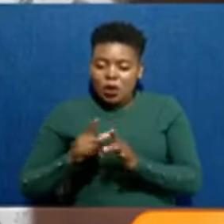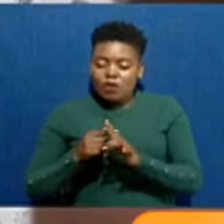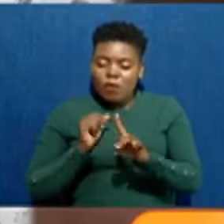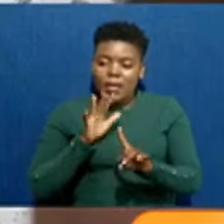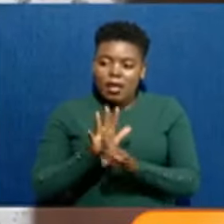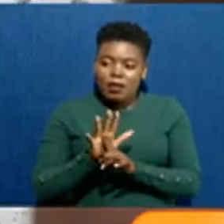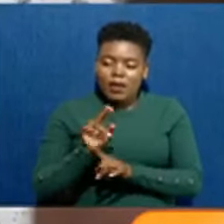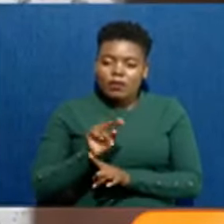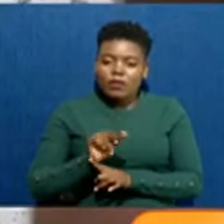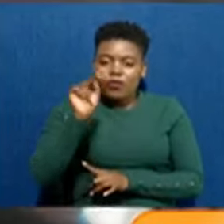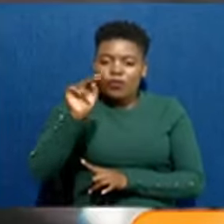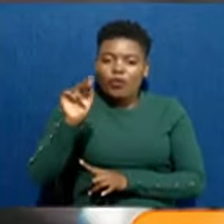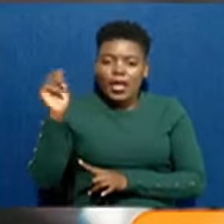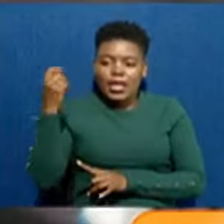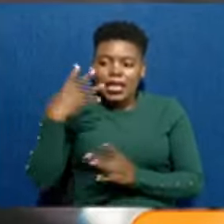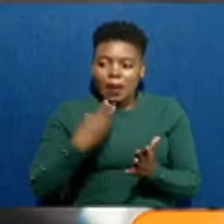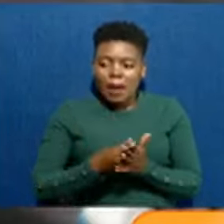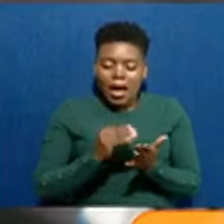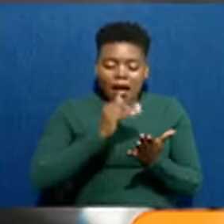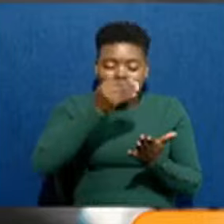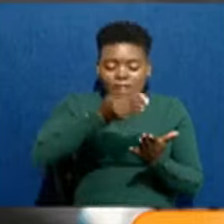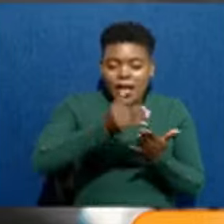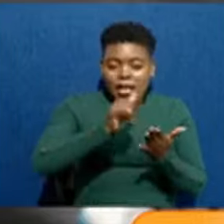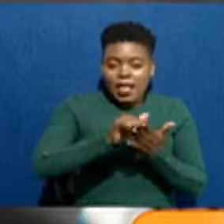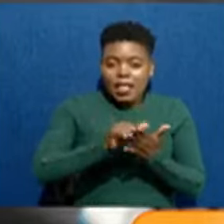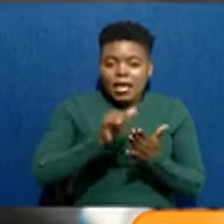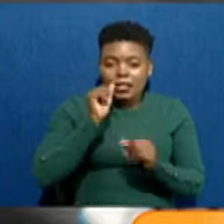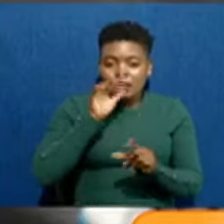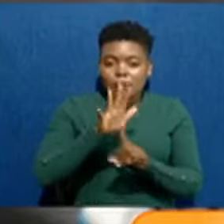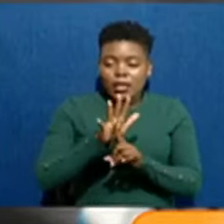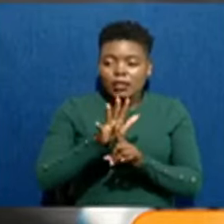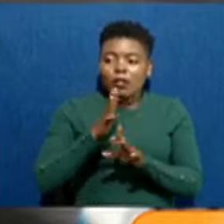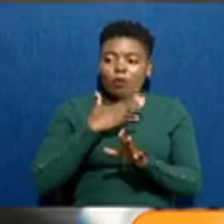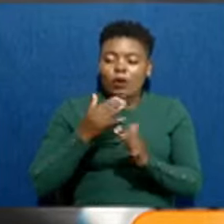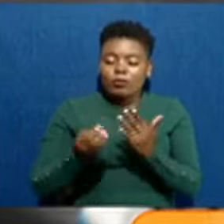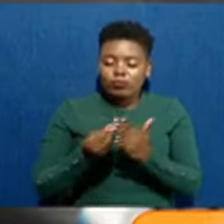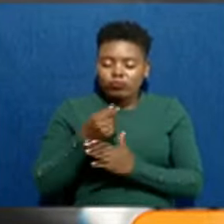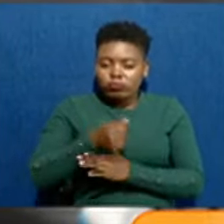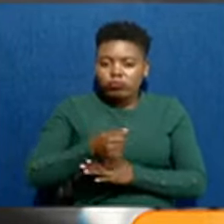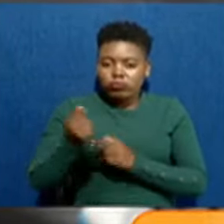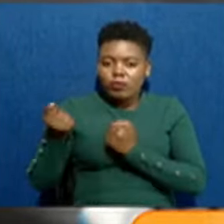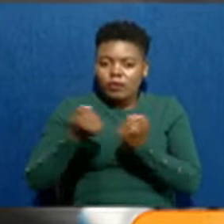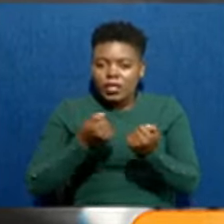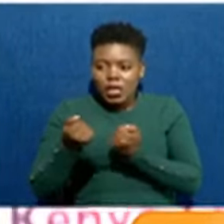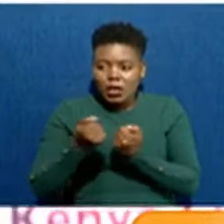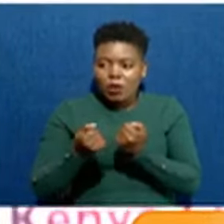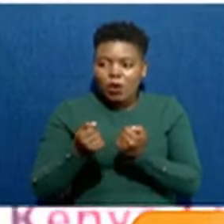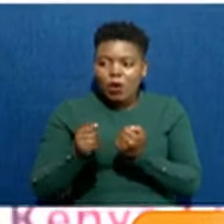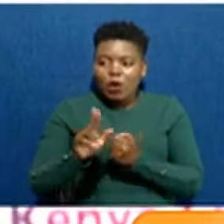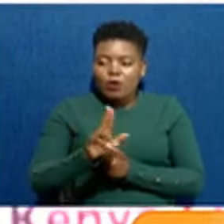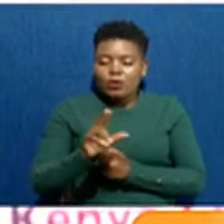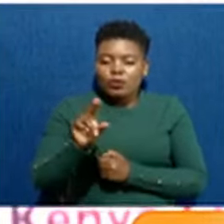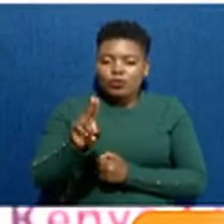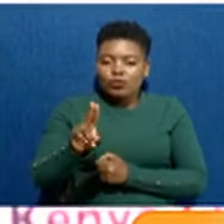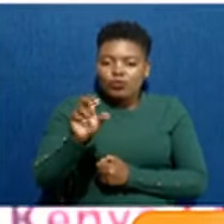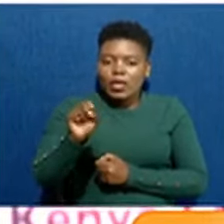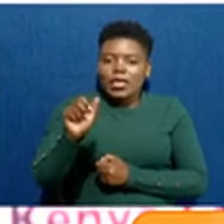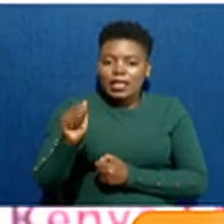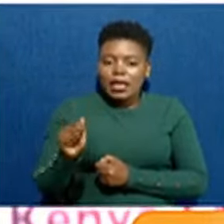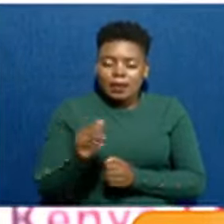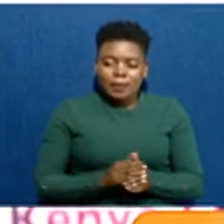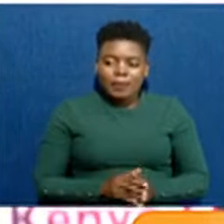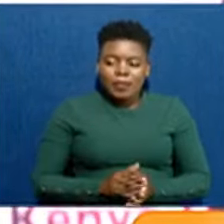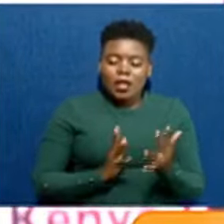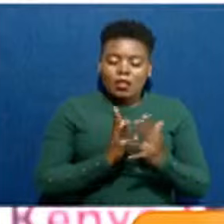for Northern Kenya Fund, an impact investing vehicle financed by USAID KUZA. Through our clients, we